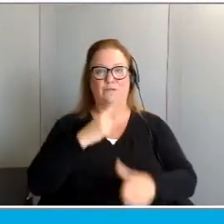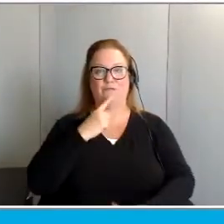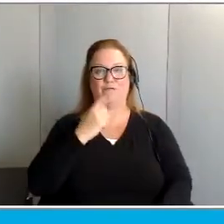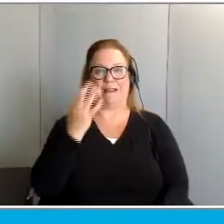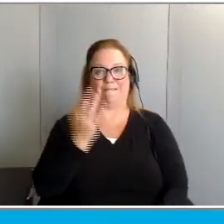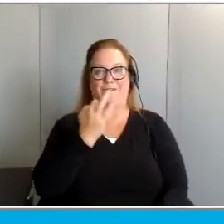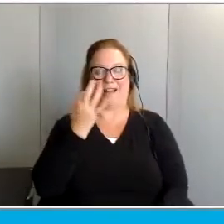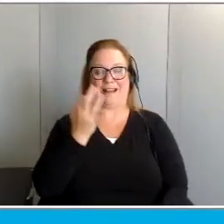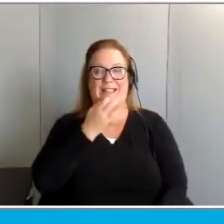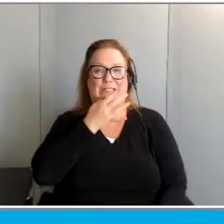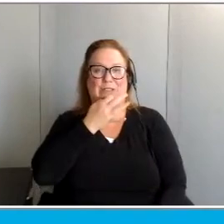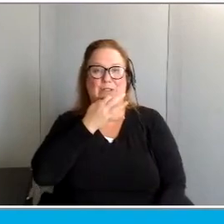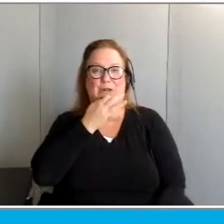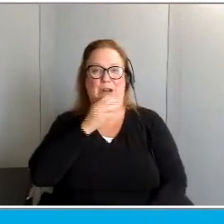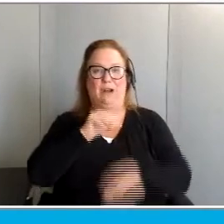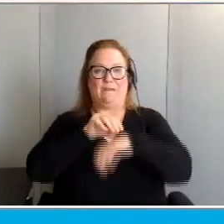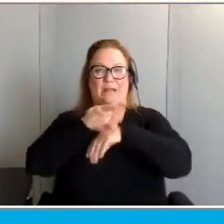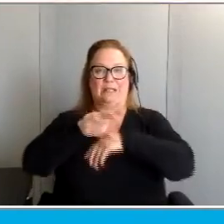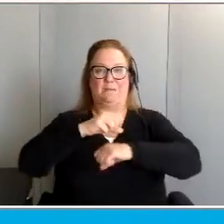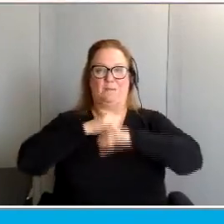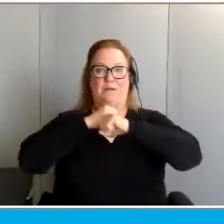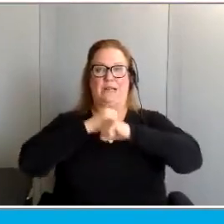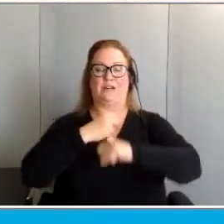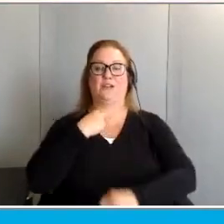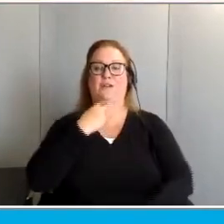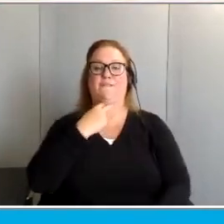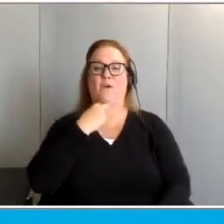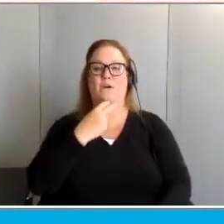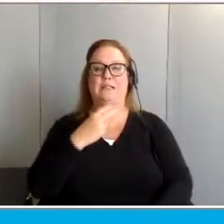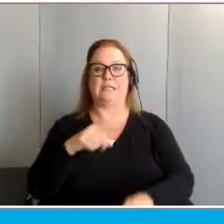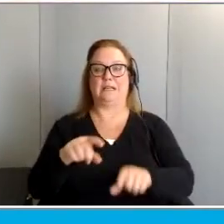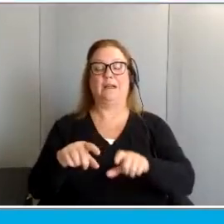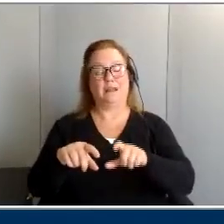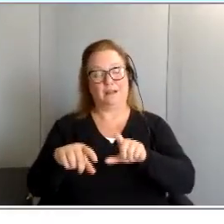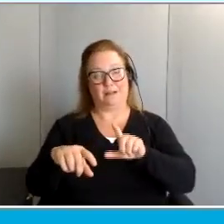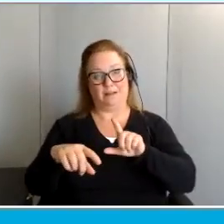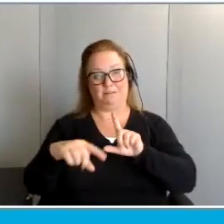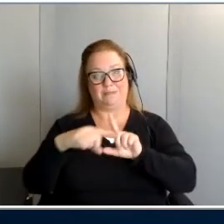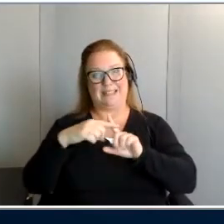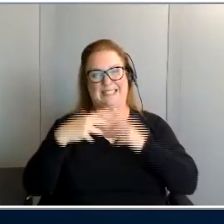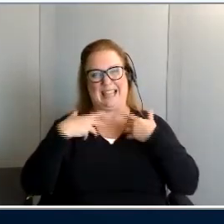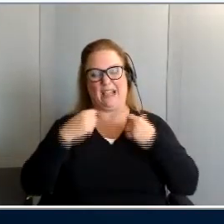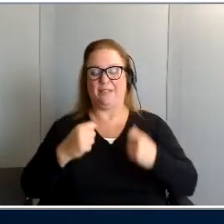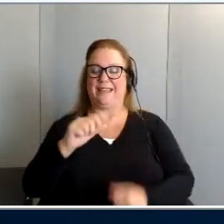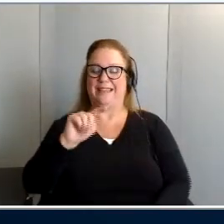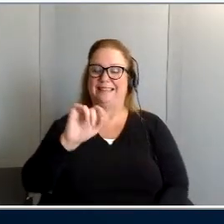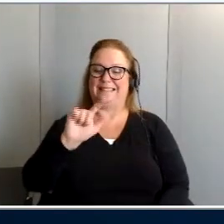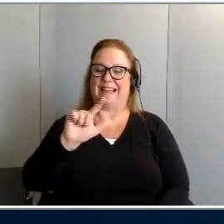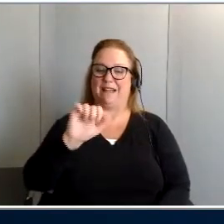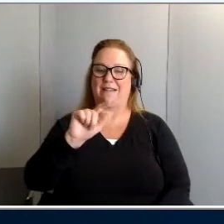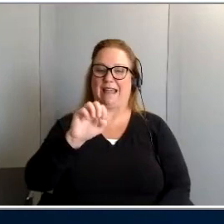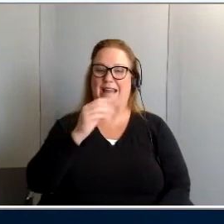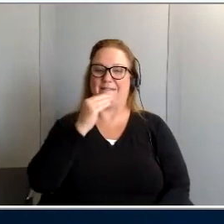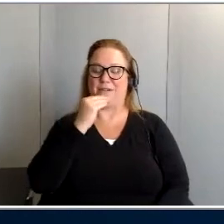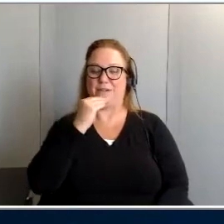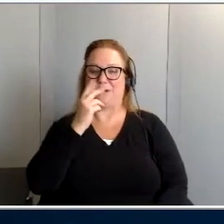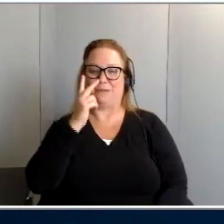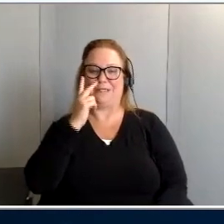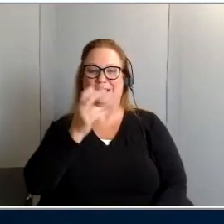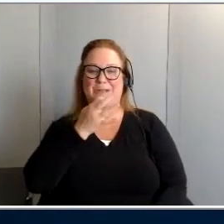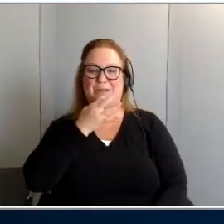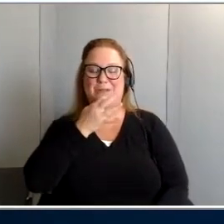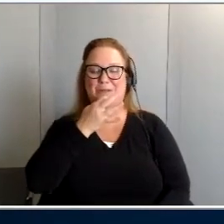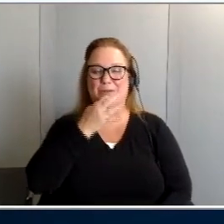have advice on protecting your voice this season, plus healthy tailgate eating. We'll see you at 8 on these social media channels.